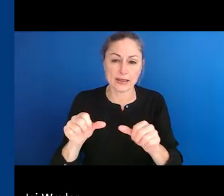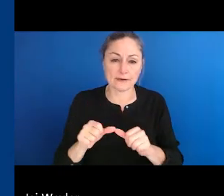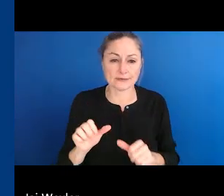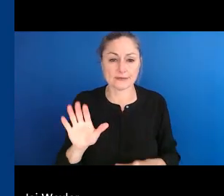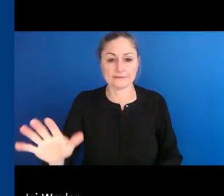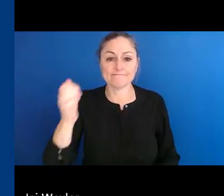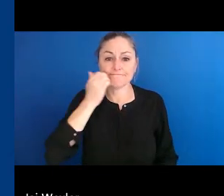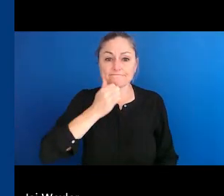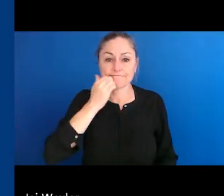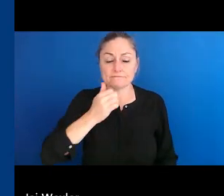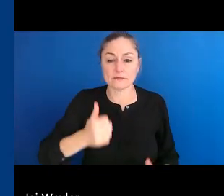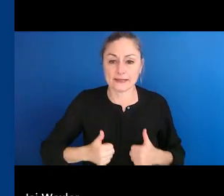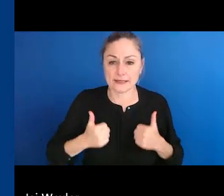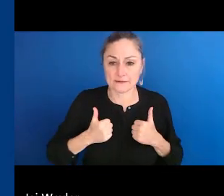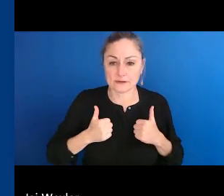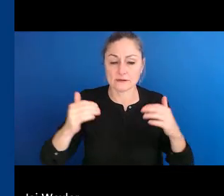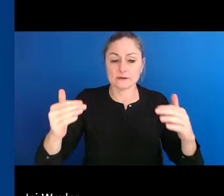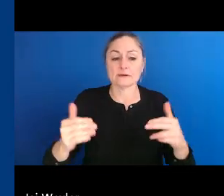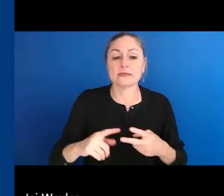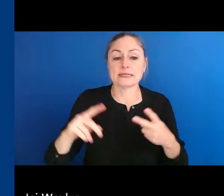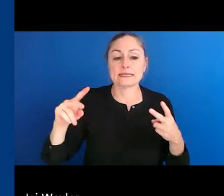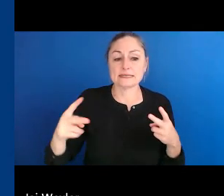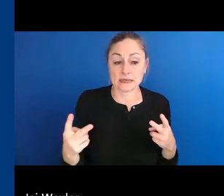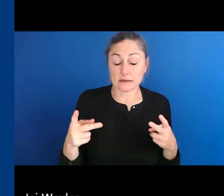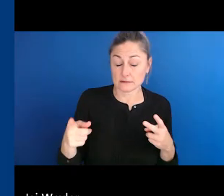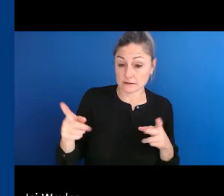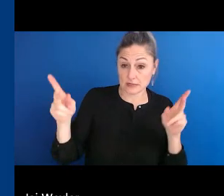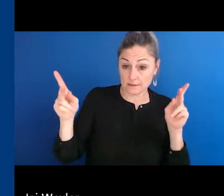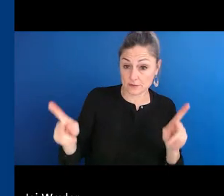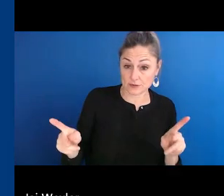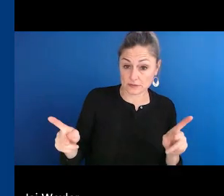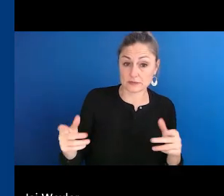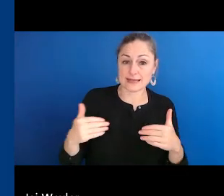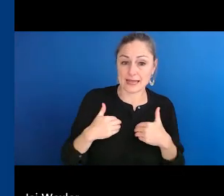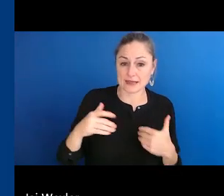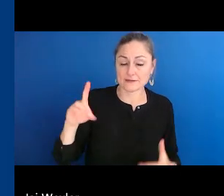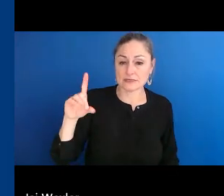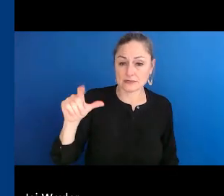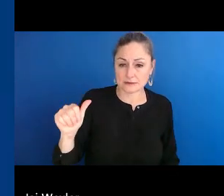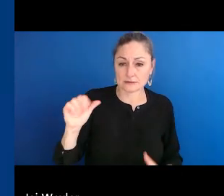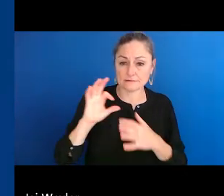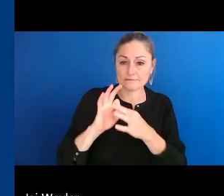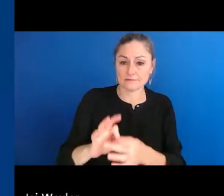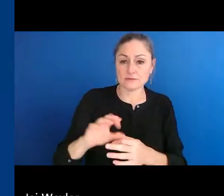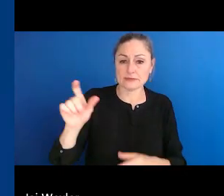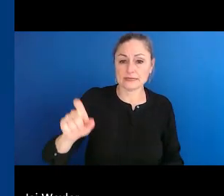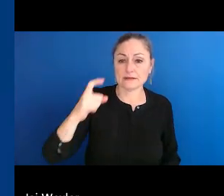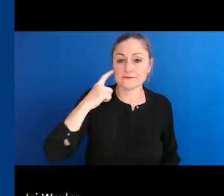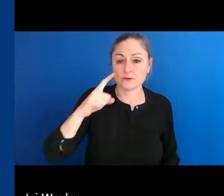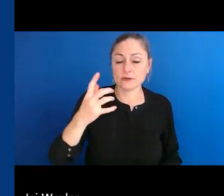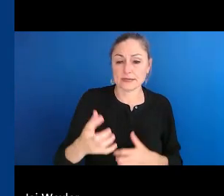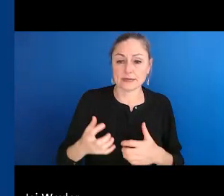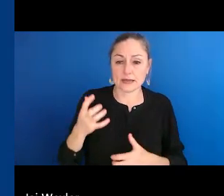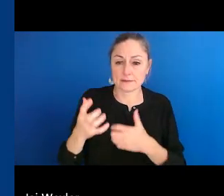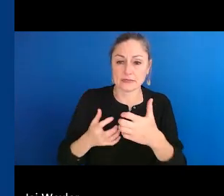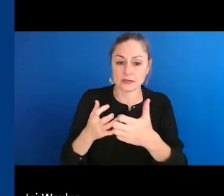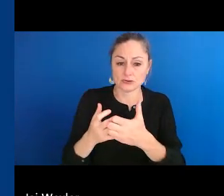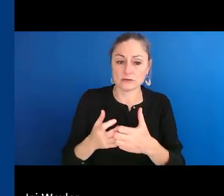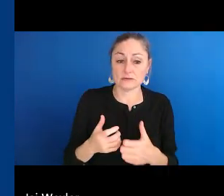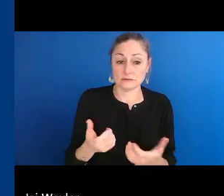living? And then secondly, does that person have a disability-related need for the accommodation? So is there